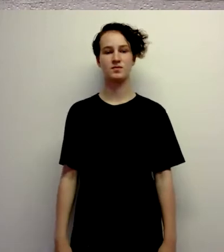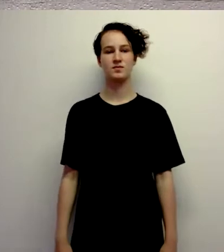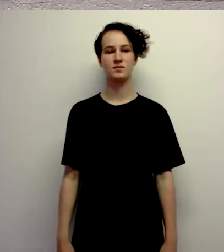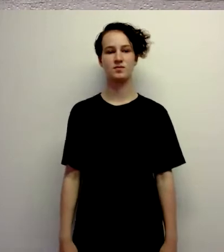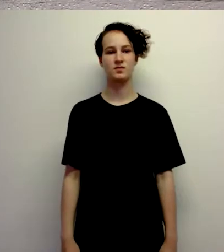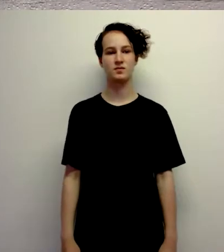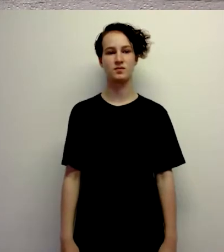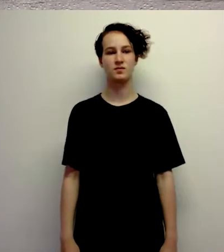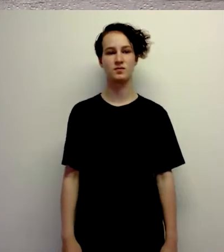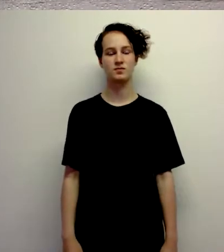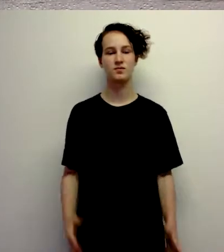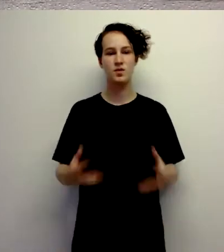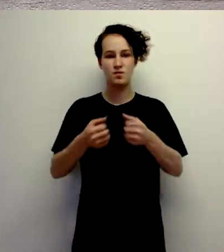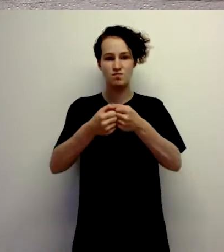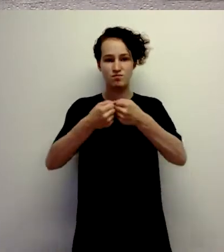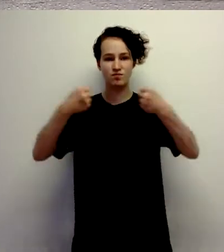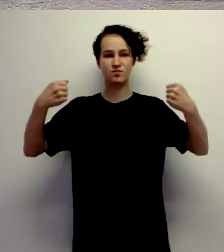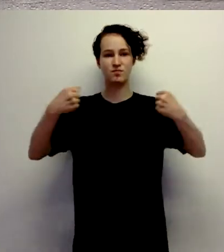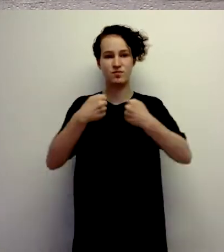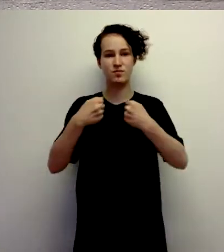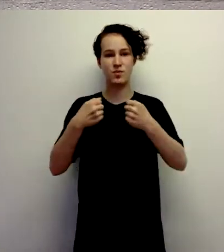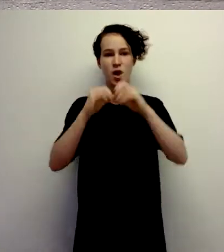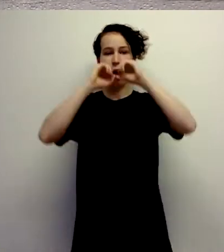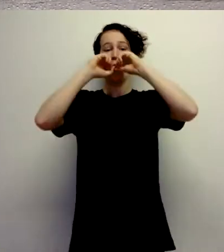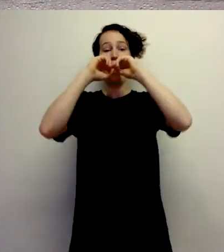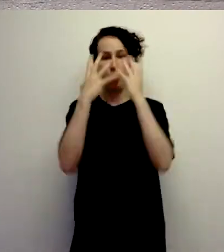gonna stretch it up, blow it up,